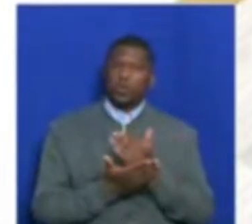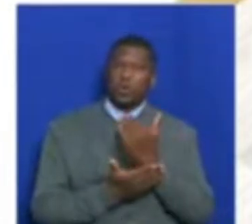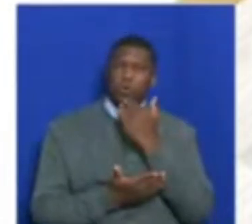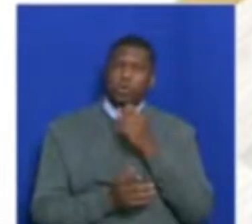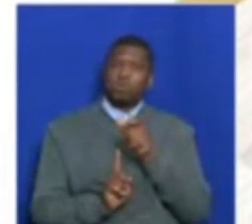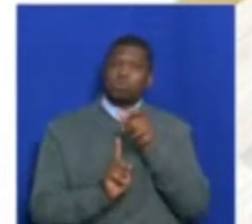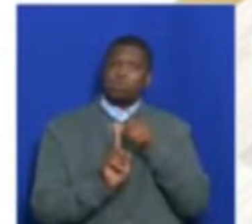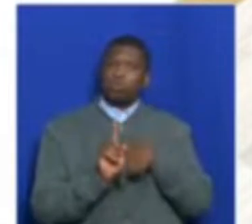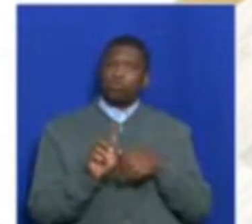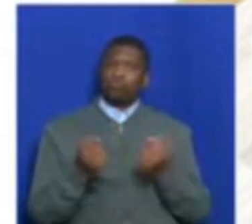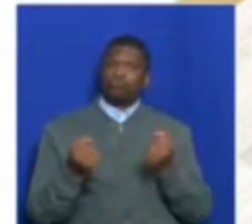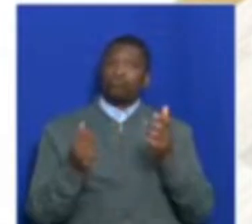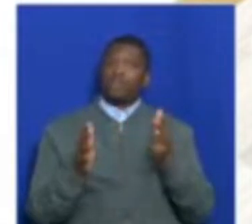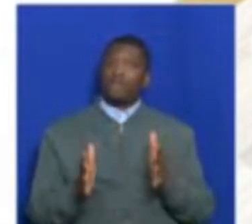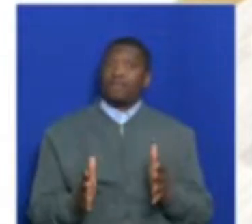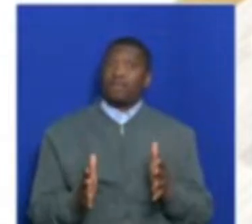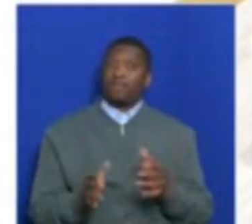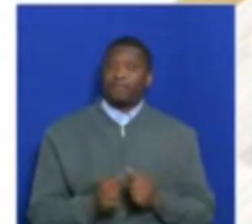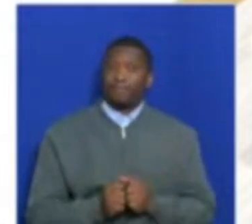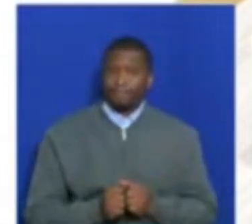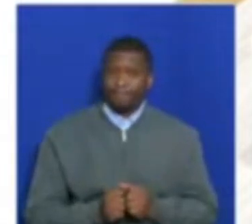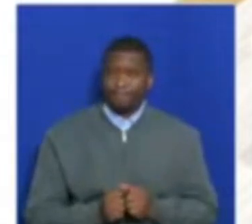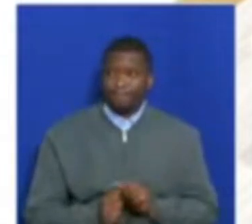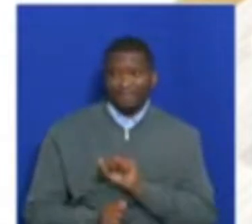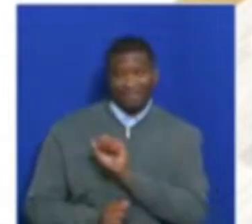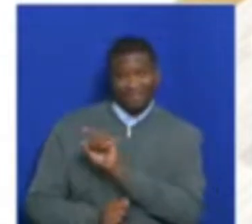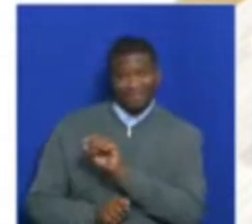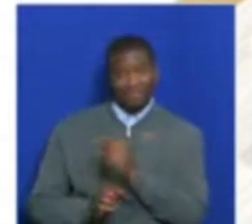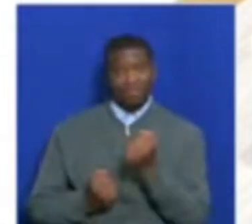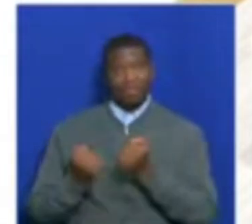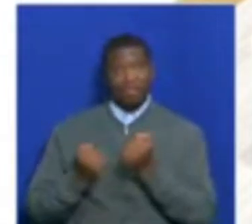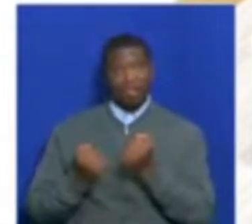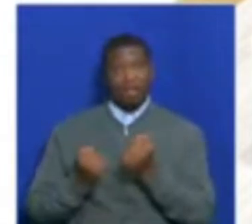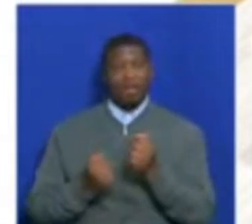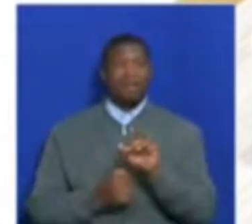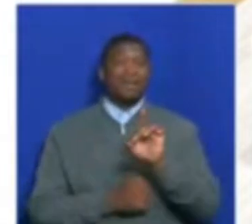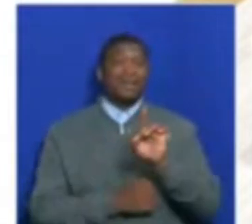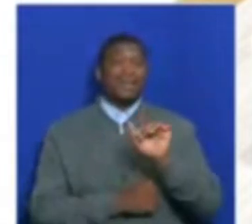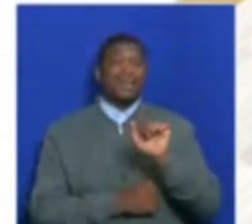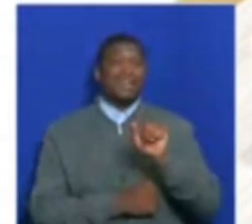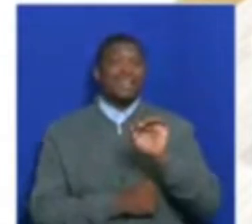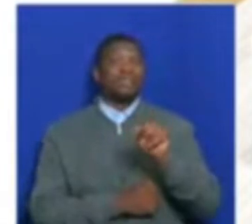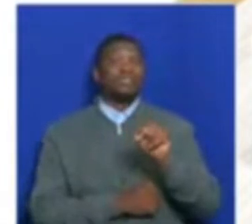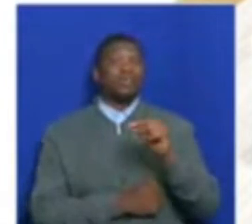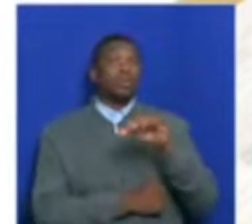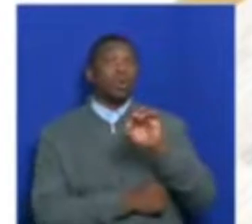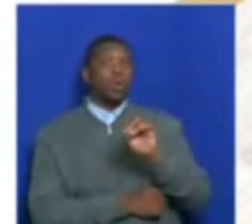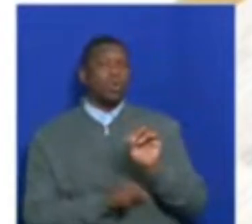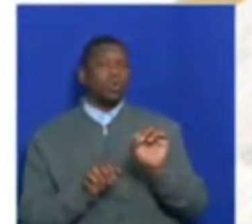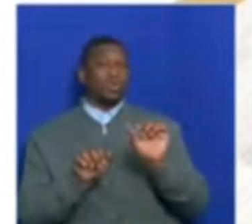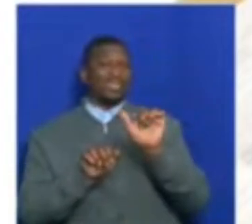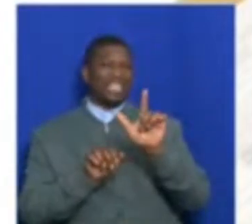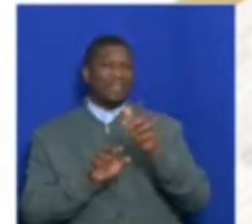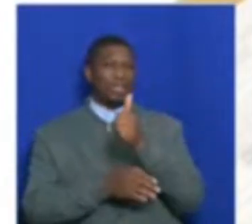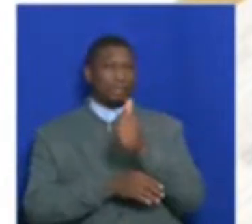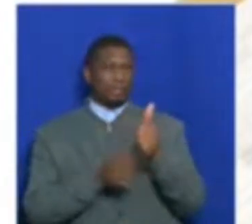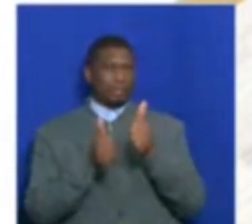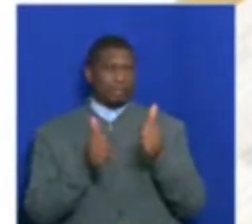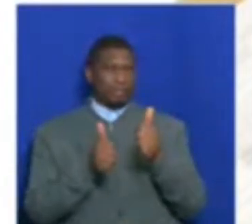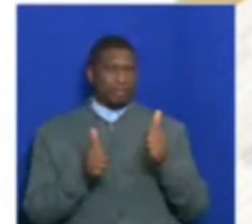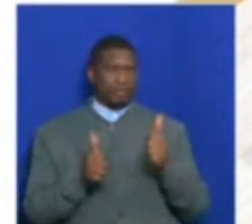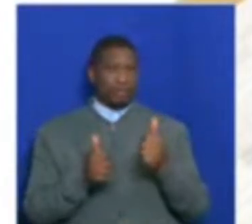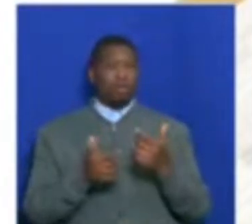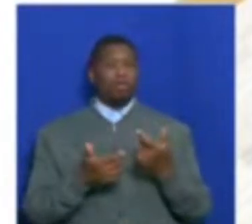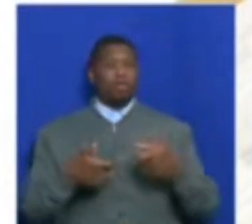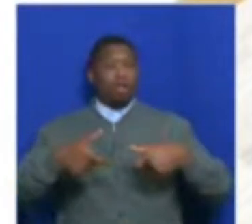was. The vehicle was a grey Datsun Go 7-seater model. I was unable to retrieve the registration number.